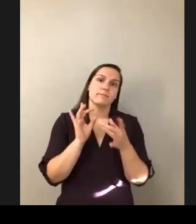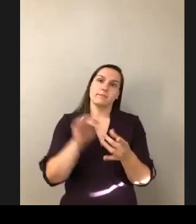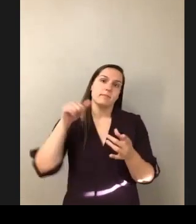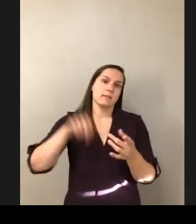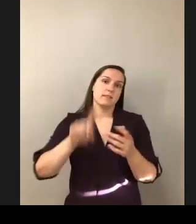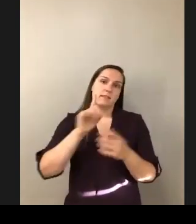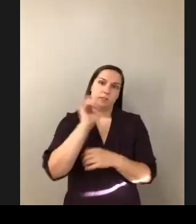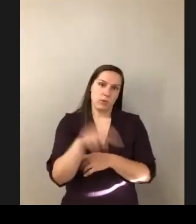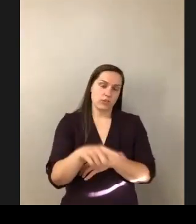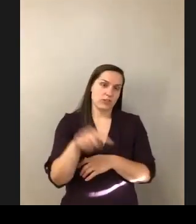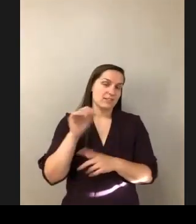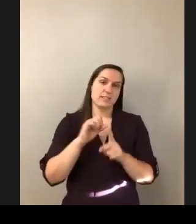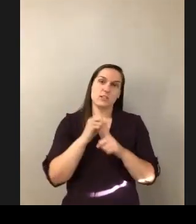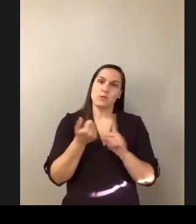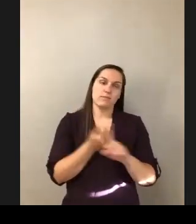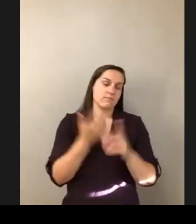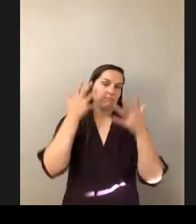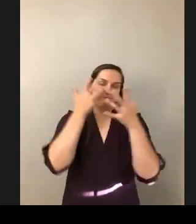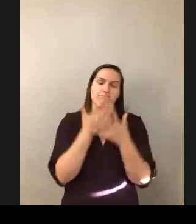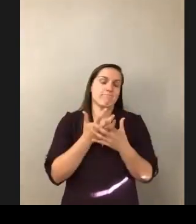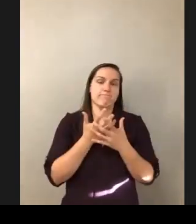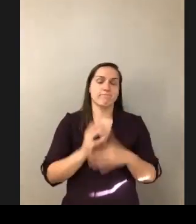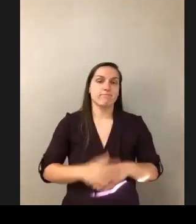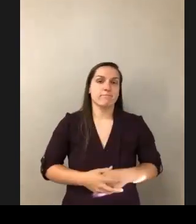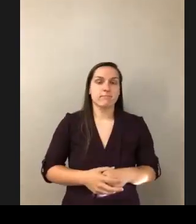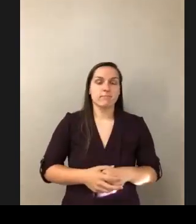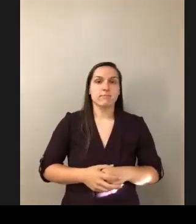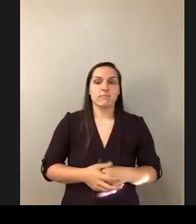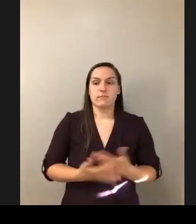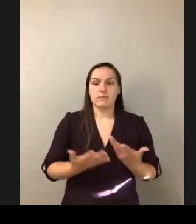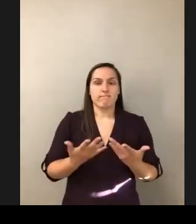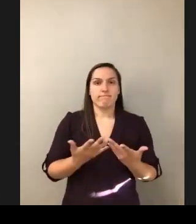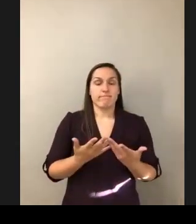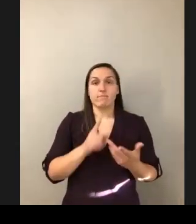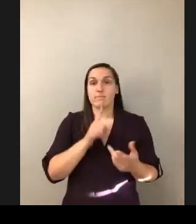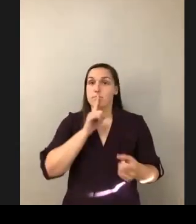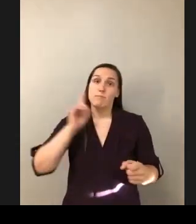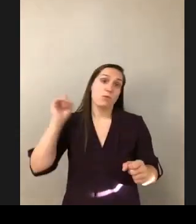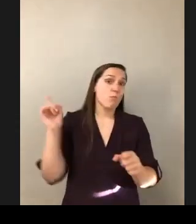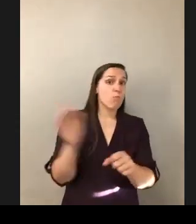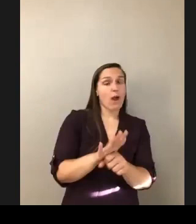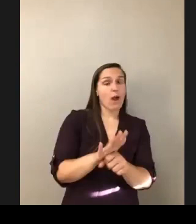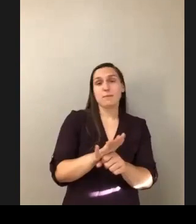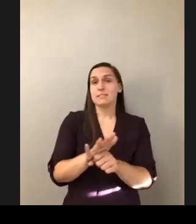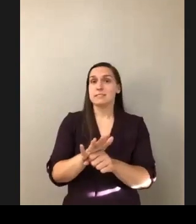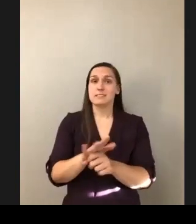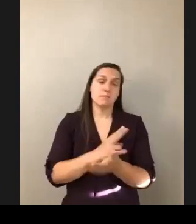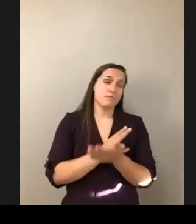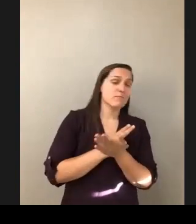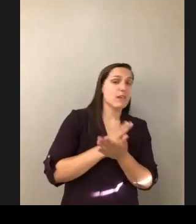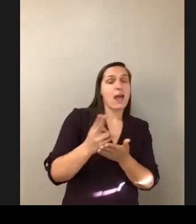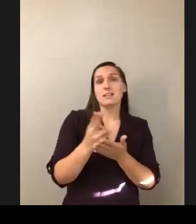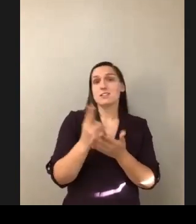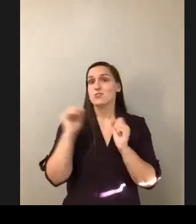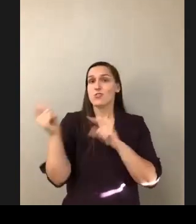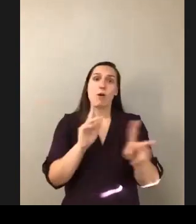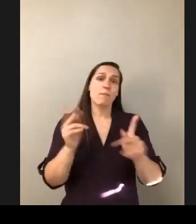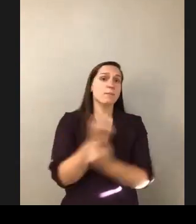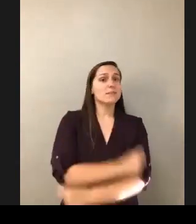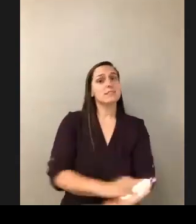unfortunate situation where, we cannot guarantee and be honest anyone's safety, or